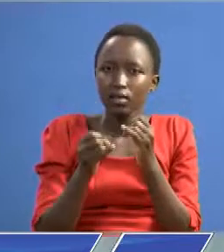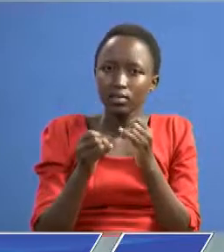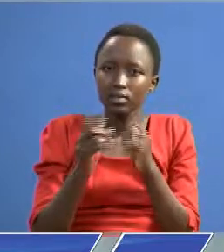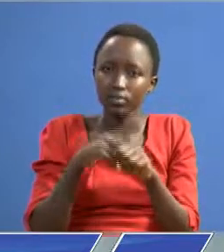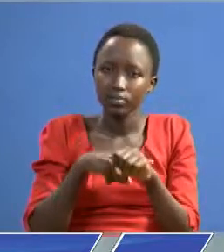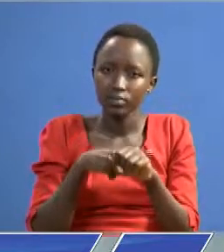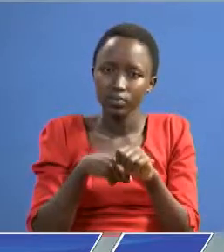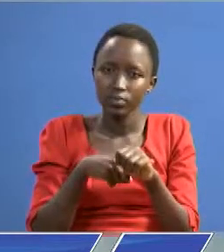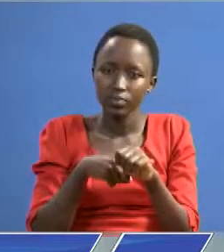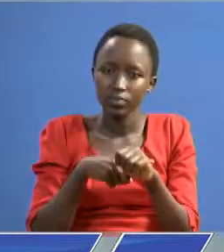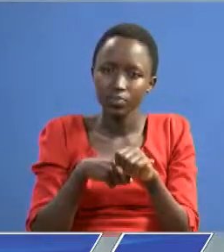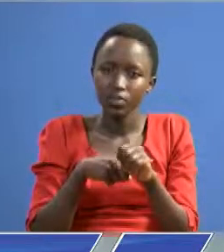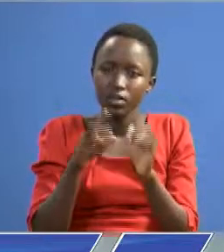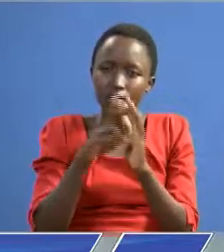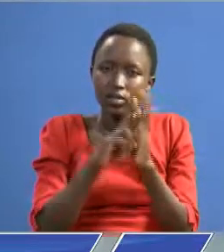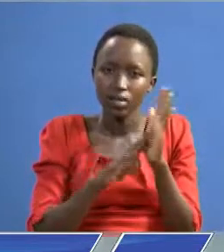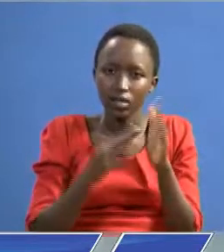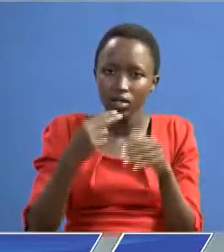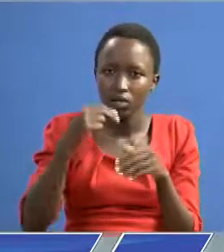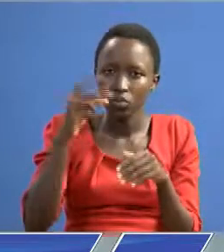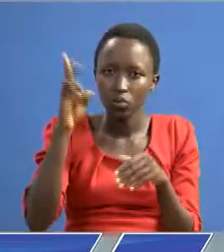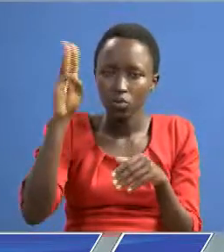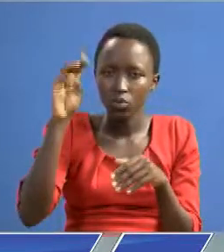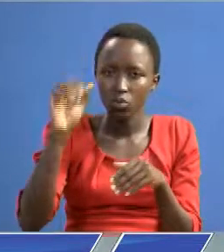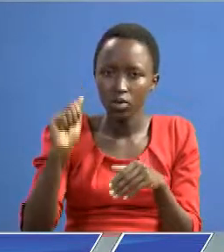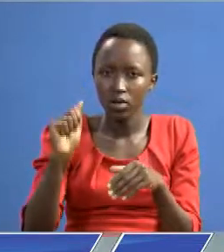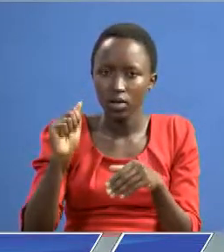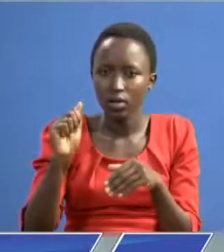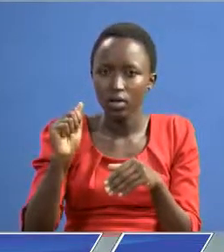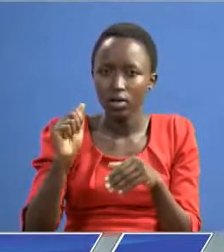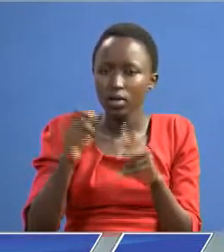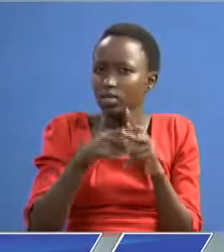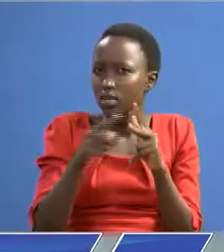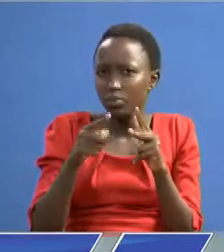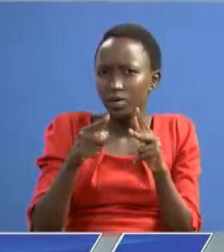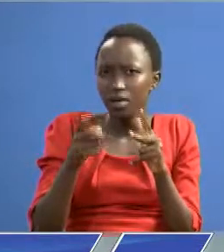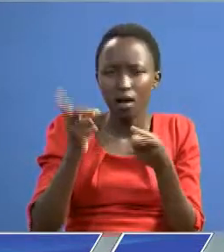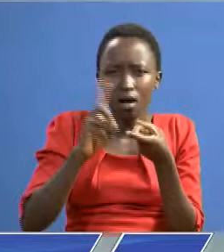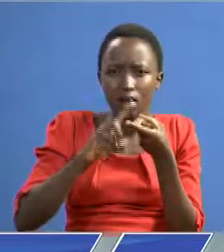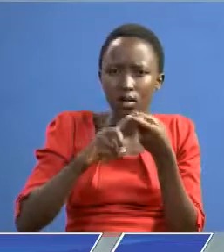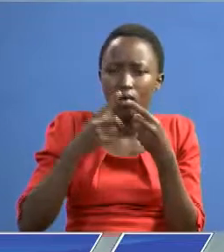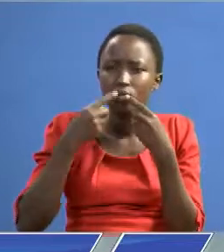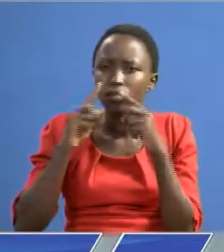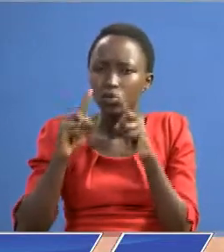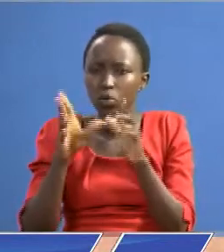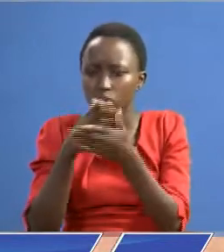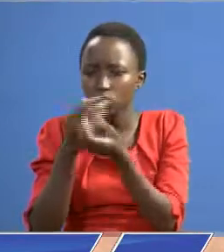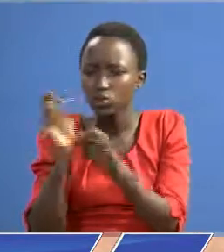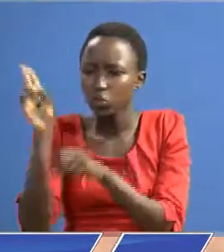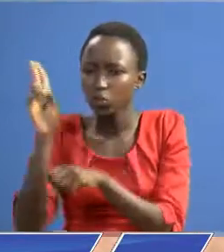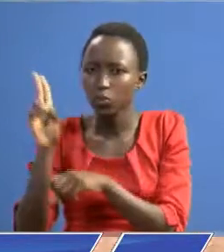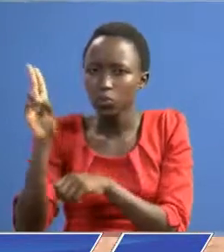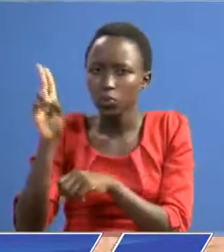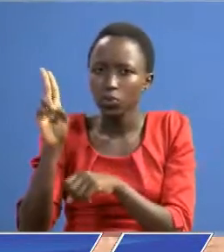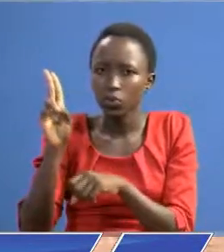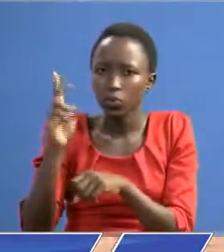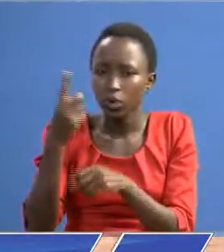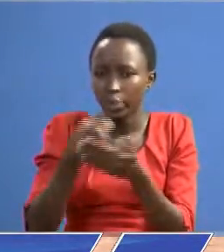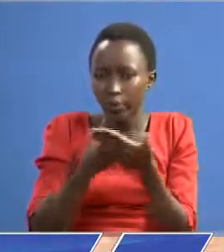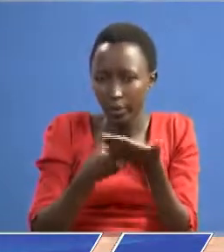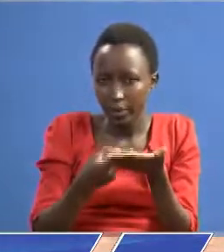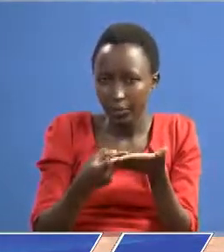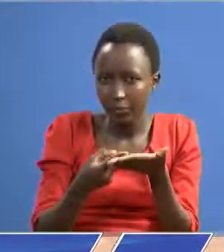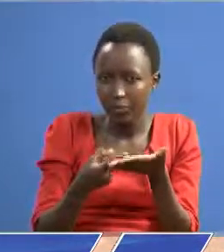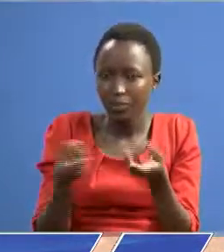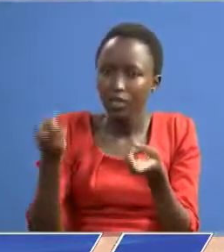minute time to register for Huduma number seemed to have vanished following the extension announcement made by President Uhuru Kenyatta by a week.